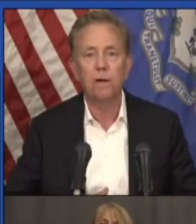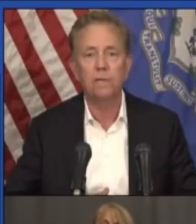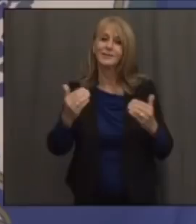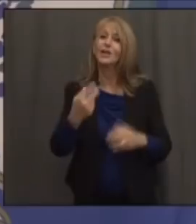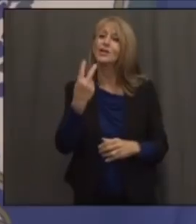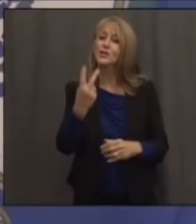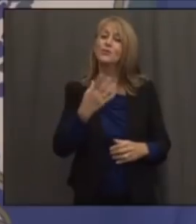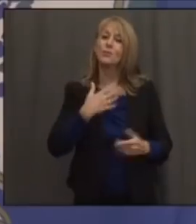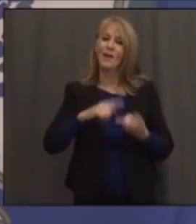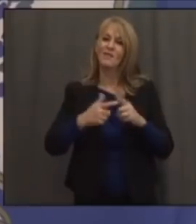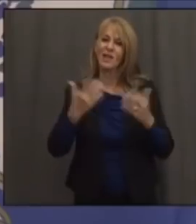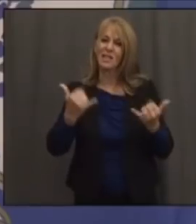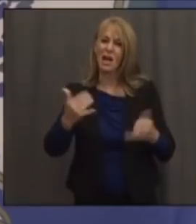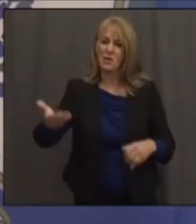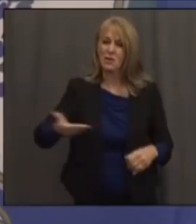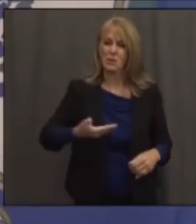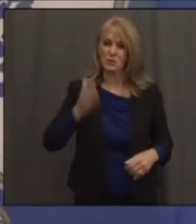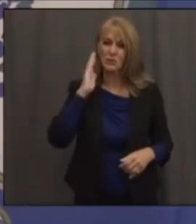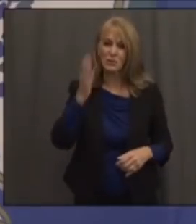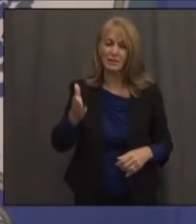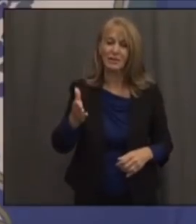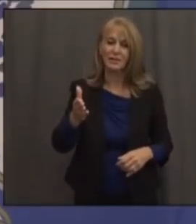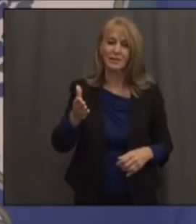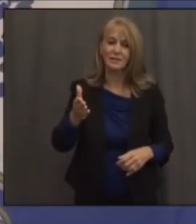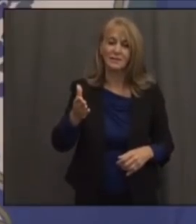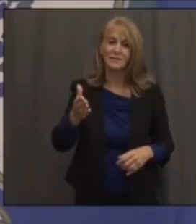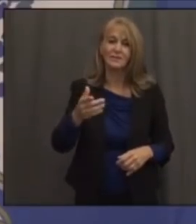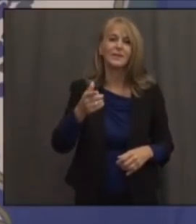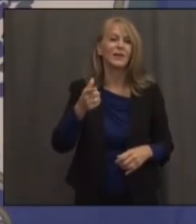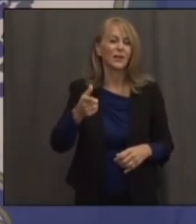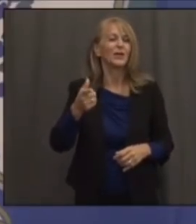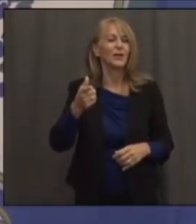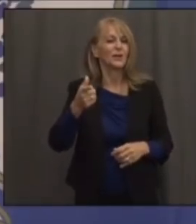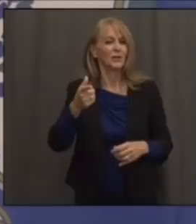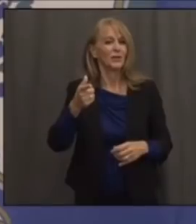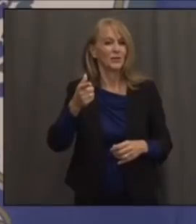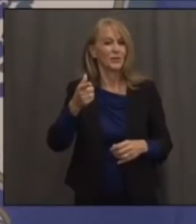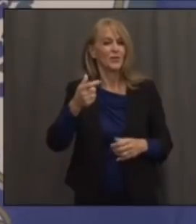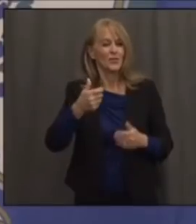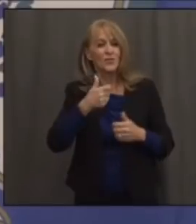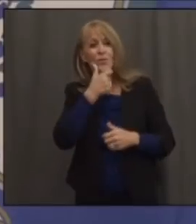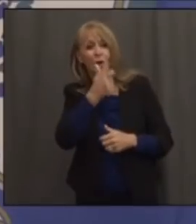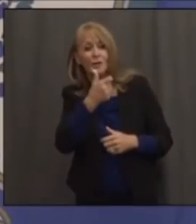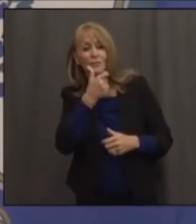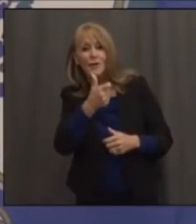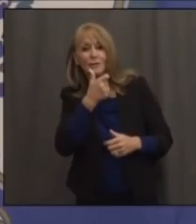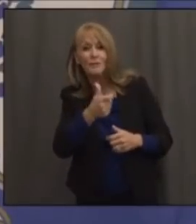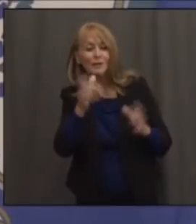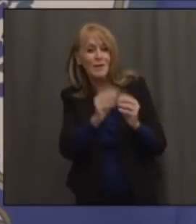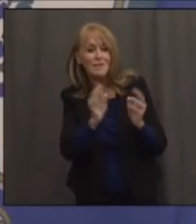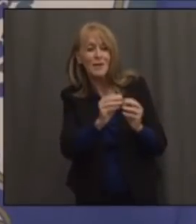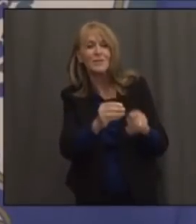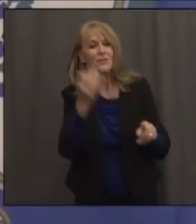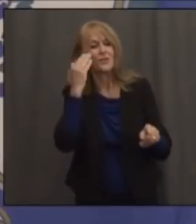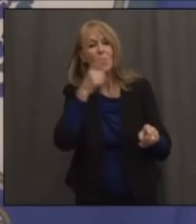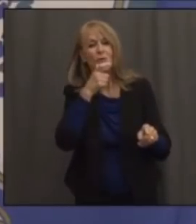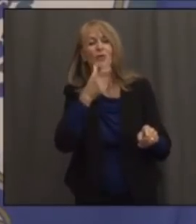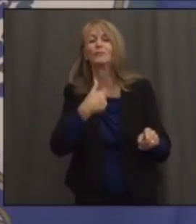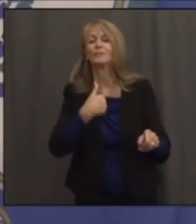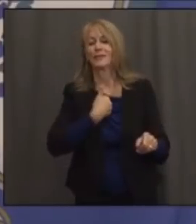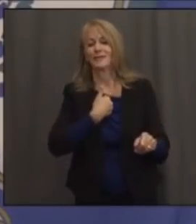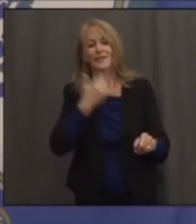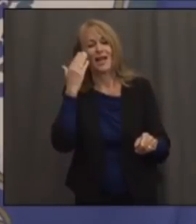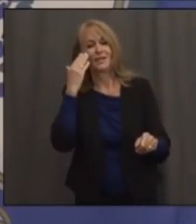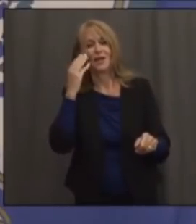2 friends who I think you got to know pretty well over this last year plus. I certainly have. I've